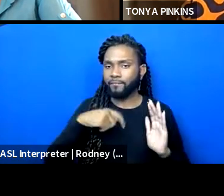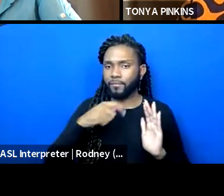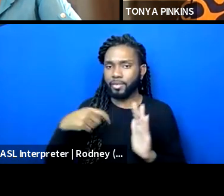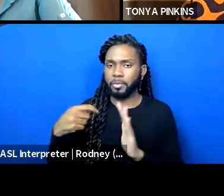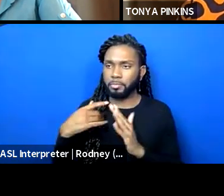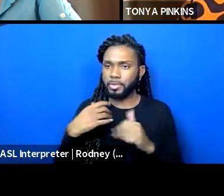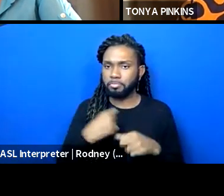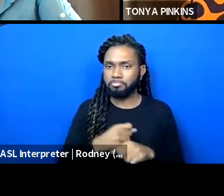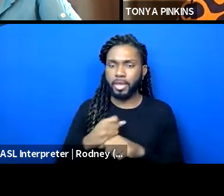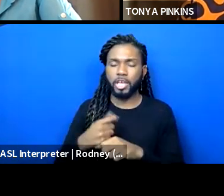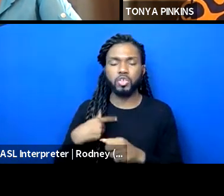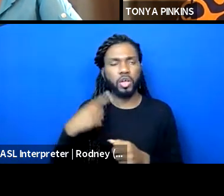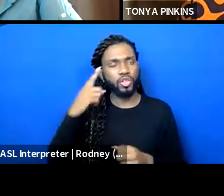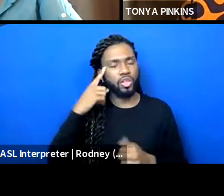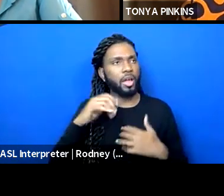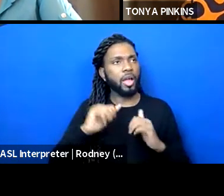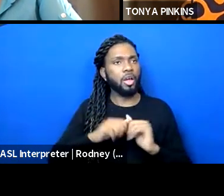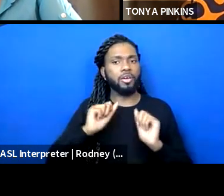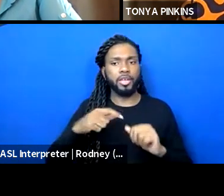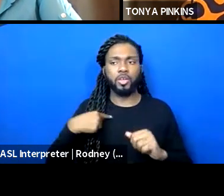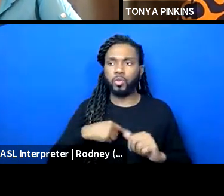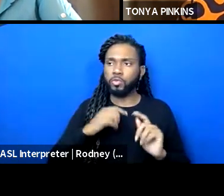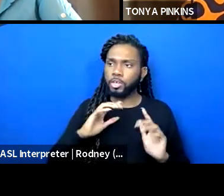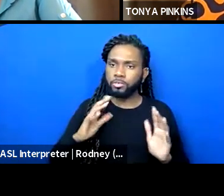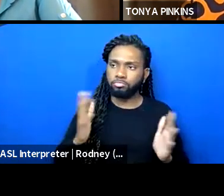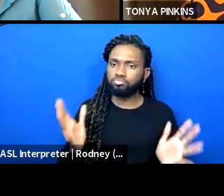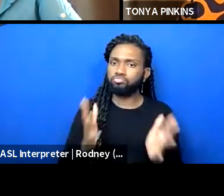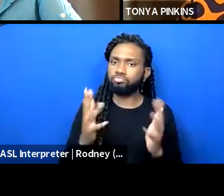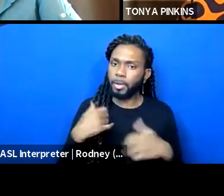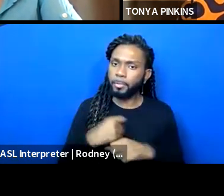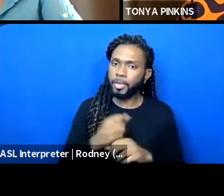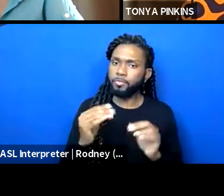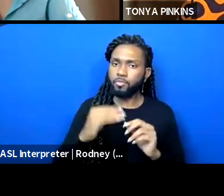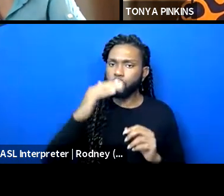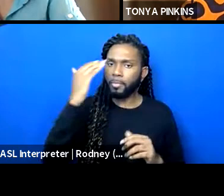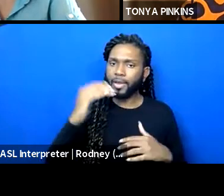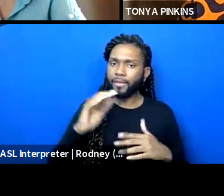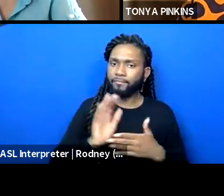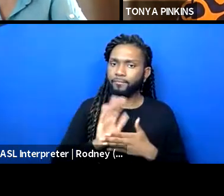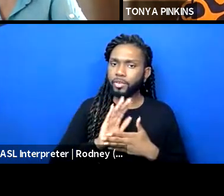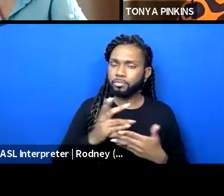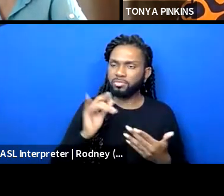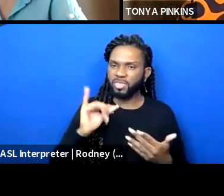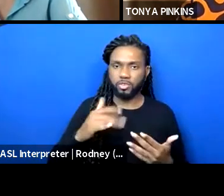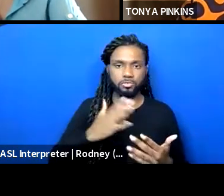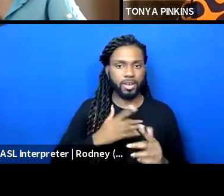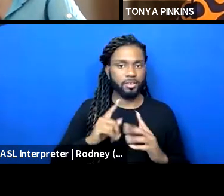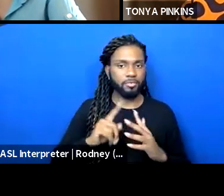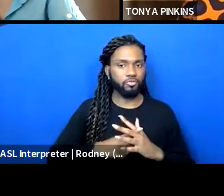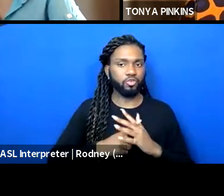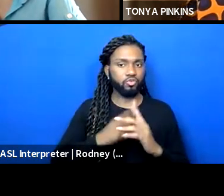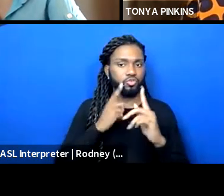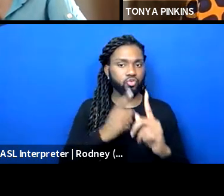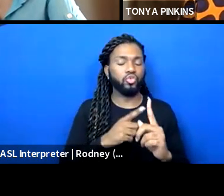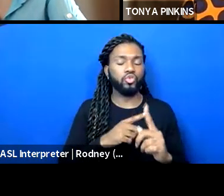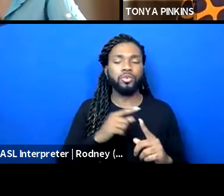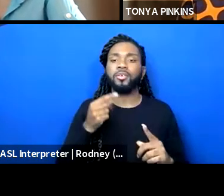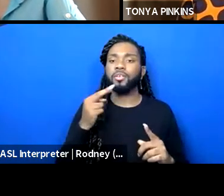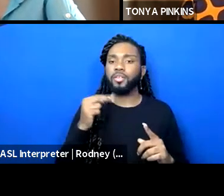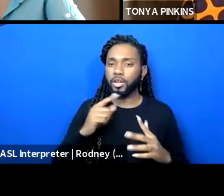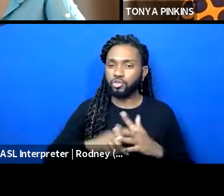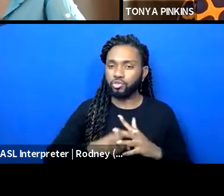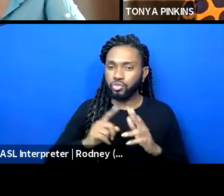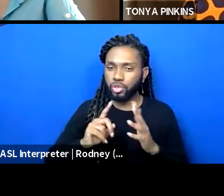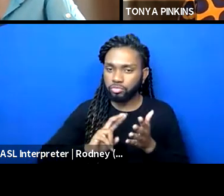how can we get more Black films to be made? Like, that was my original goal. And then I started doing the research and